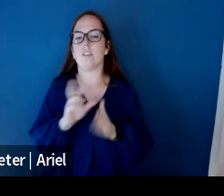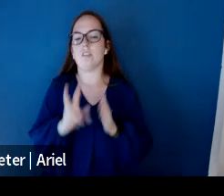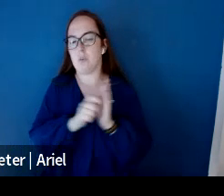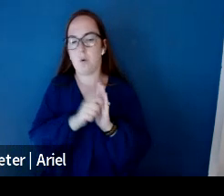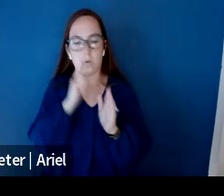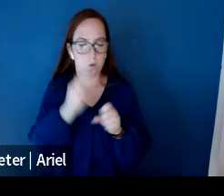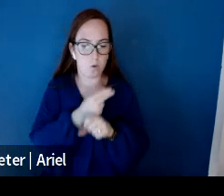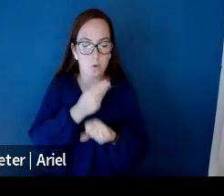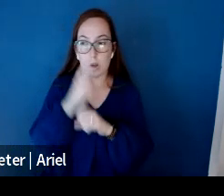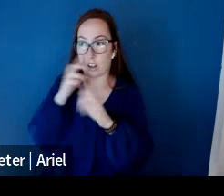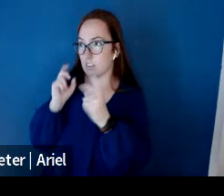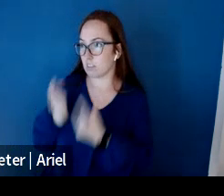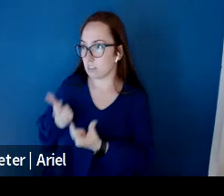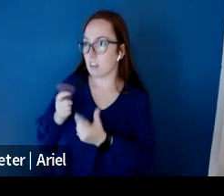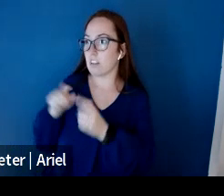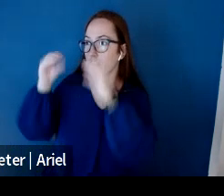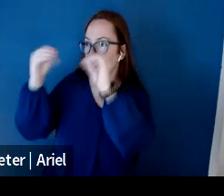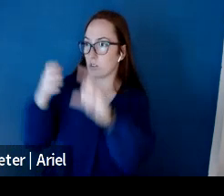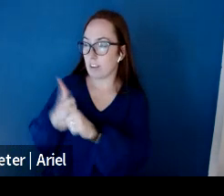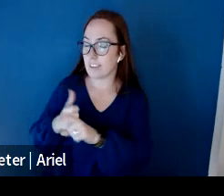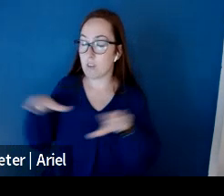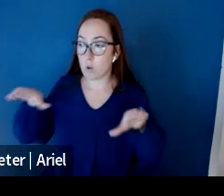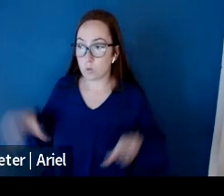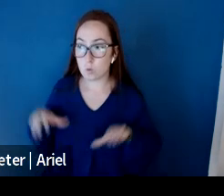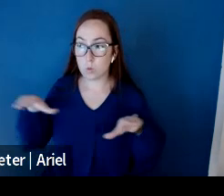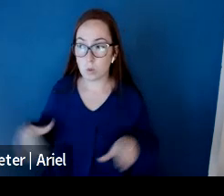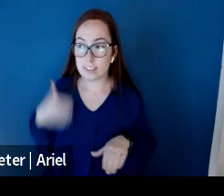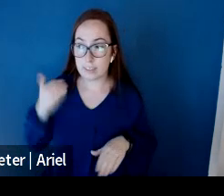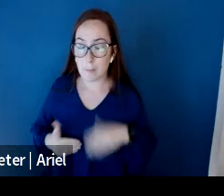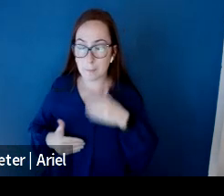teacher going through step-by-step using